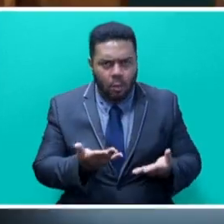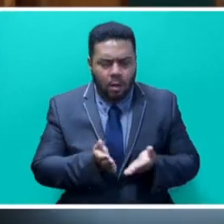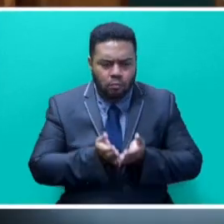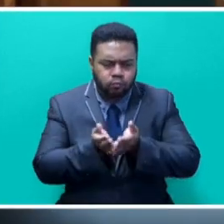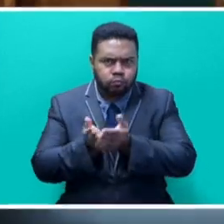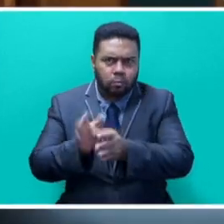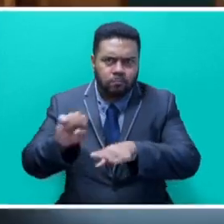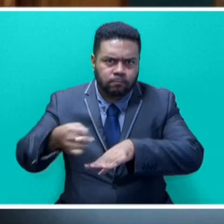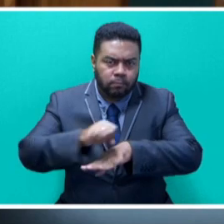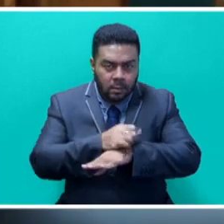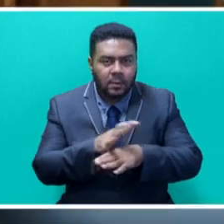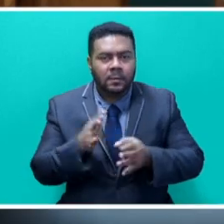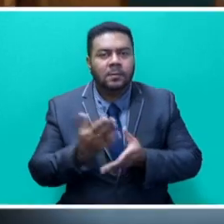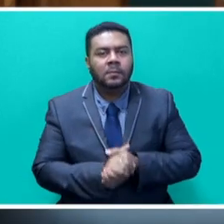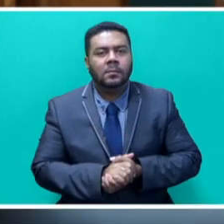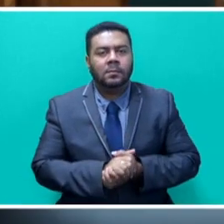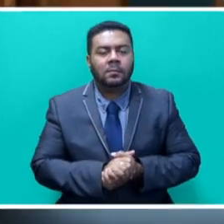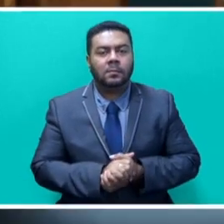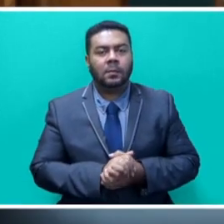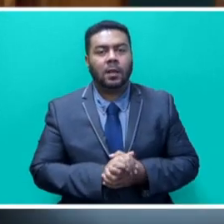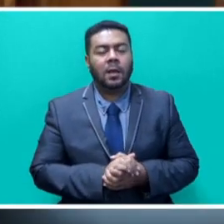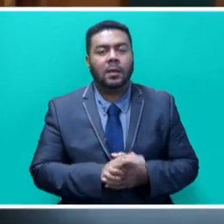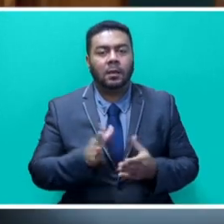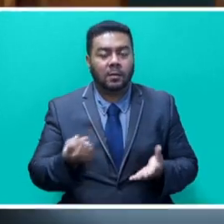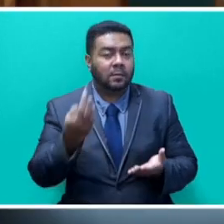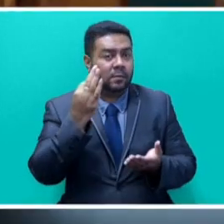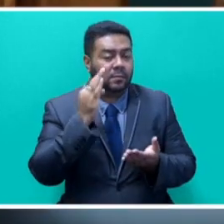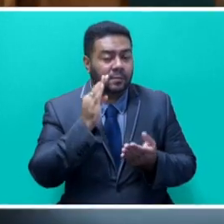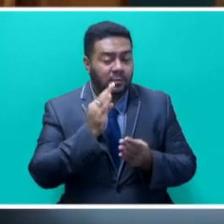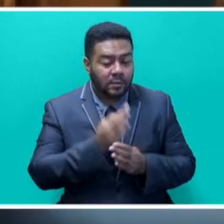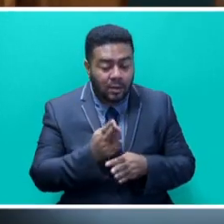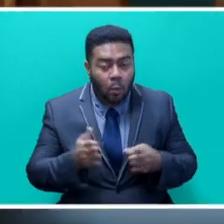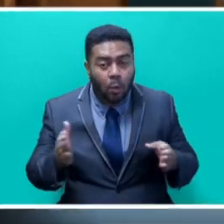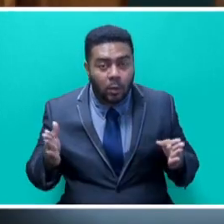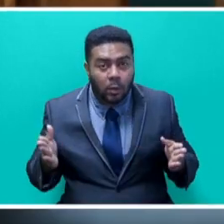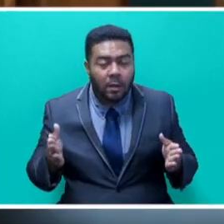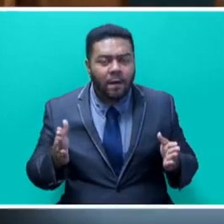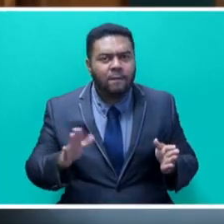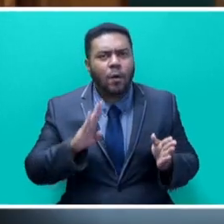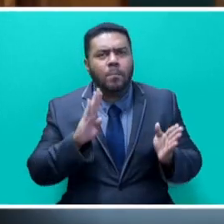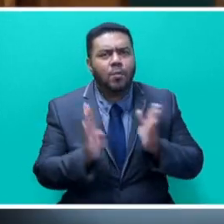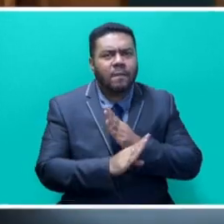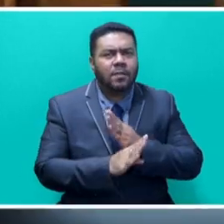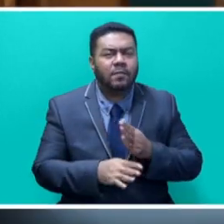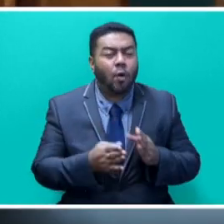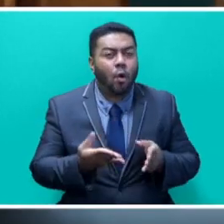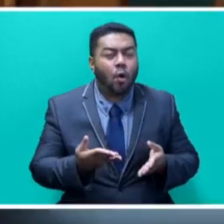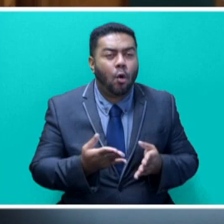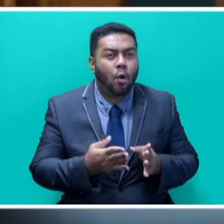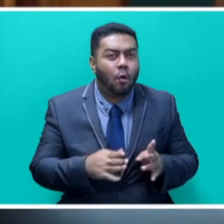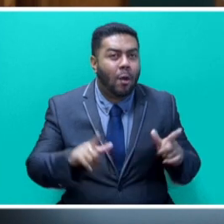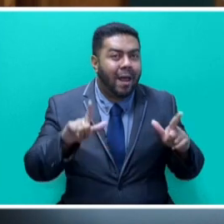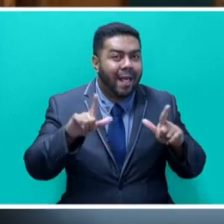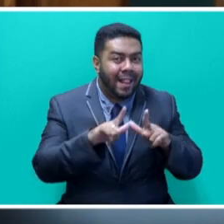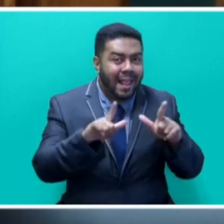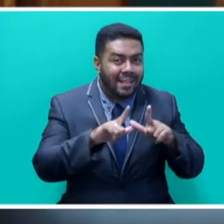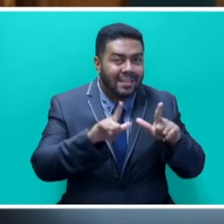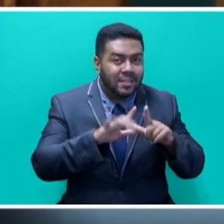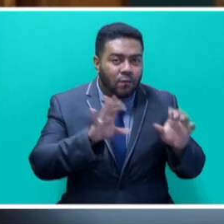improve the way it facilitates private sector activity, like improving export license within 24